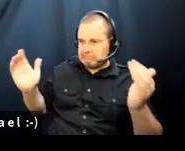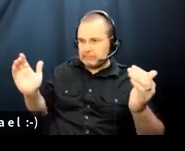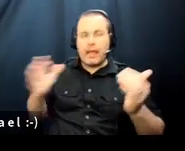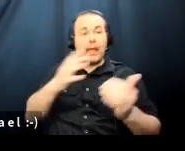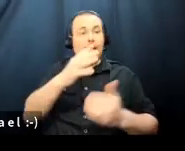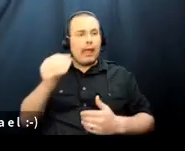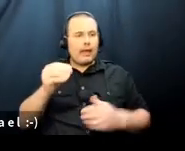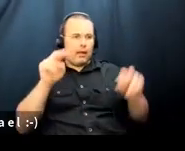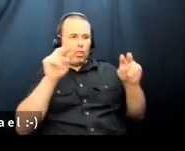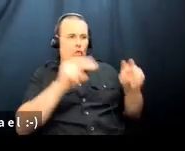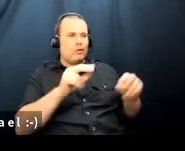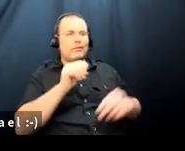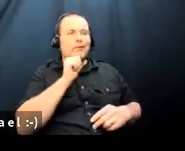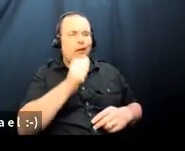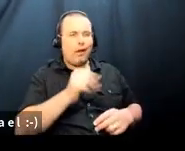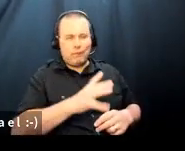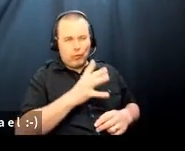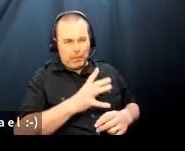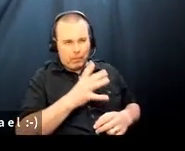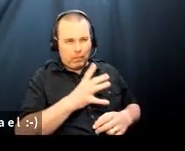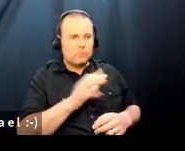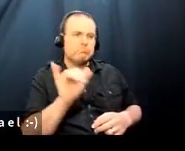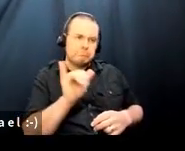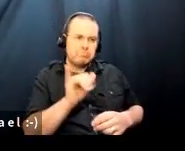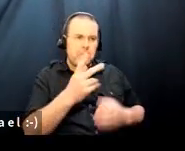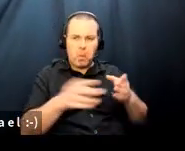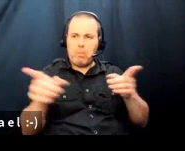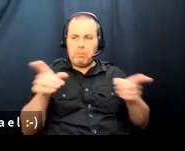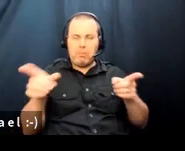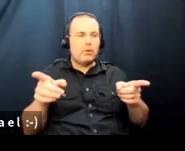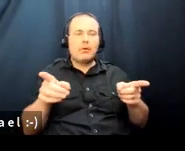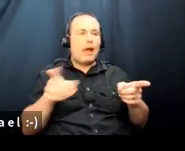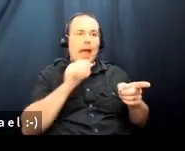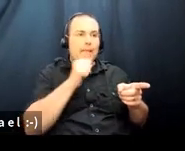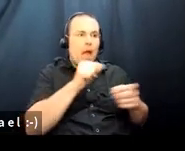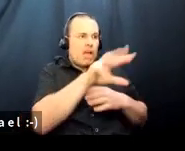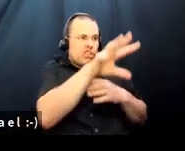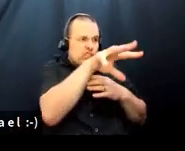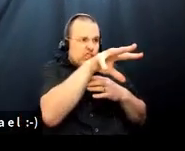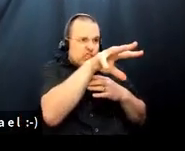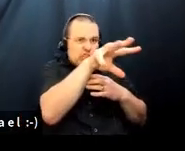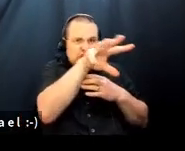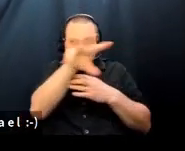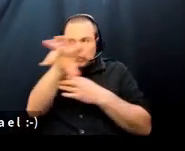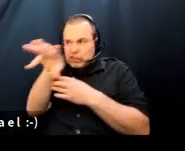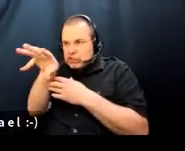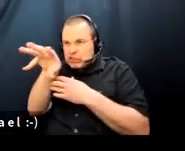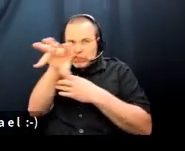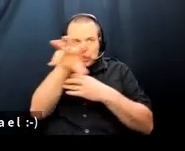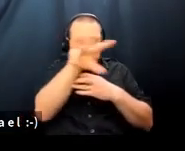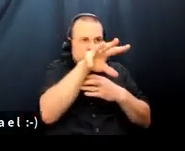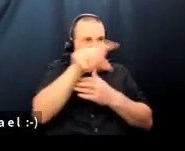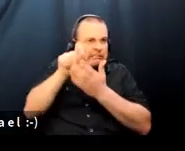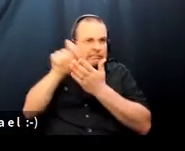meaning I'm not necessarily tape recording this child and then looking at a